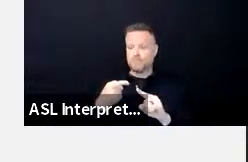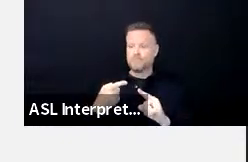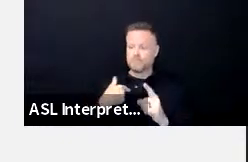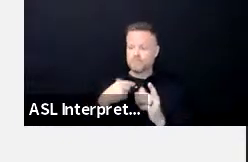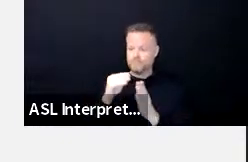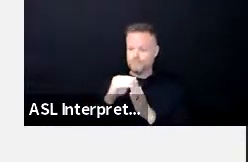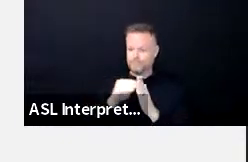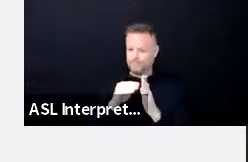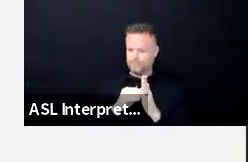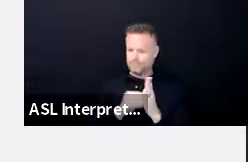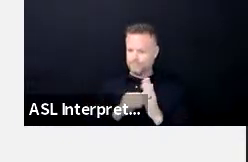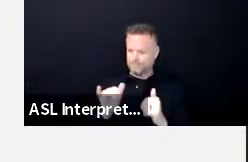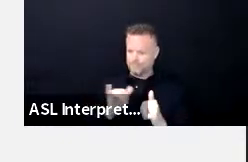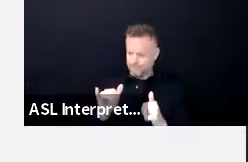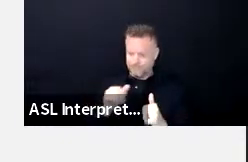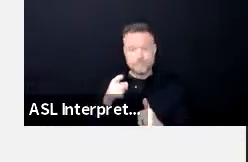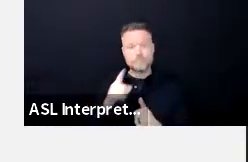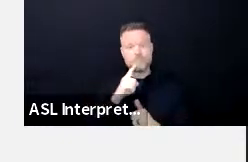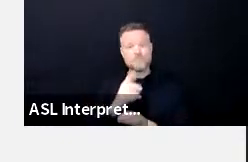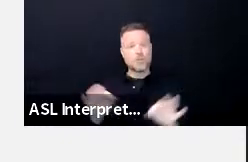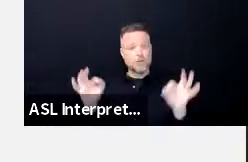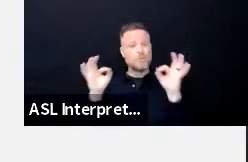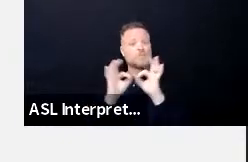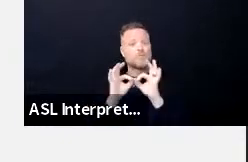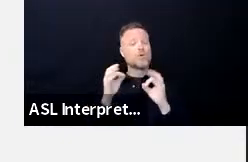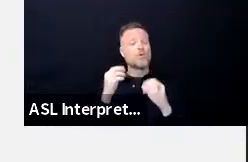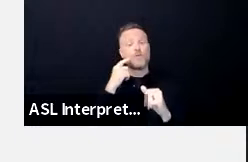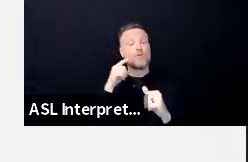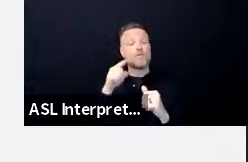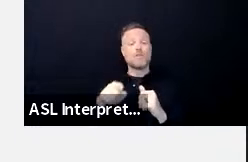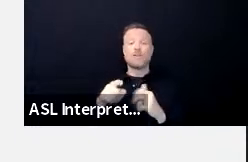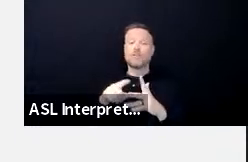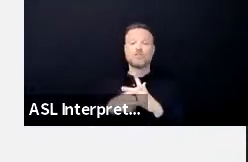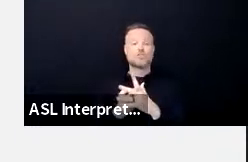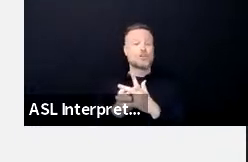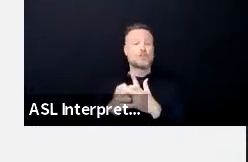notes the importance of doing that top to